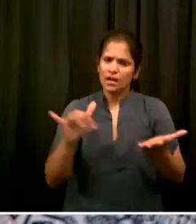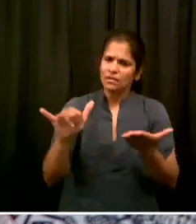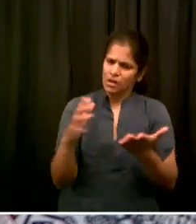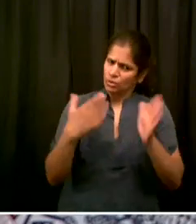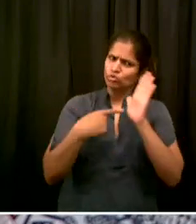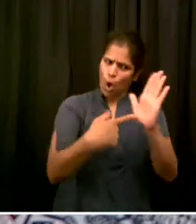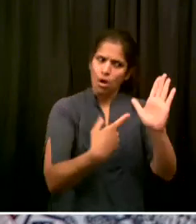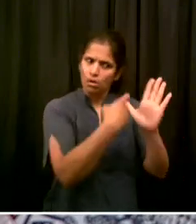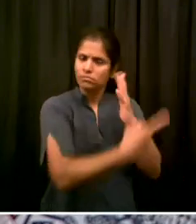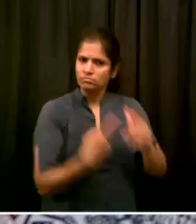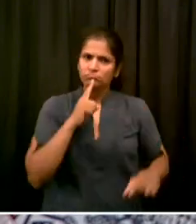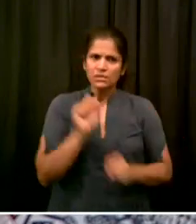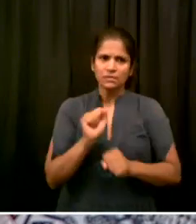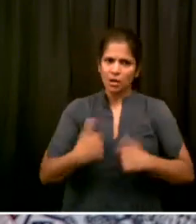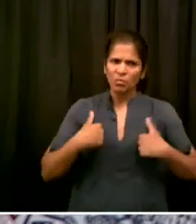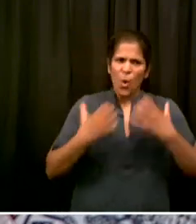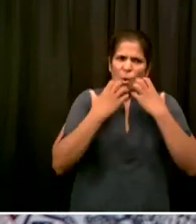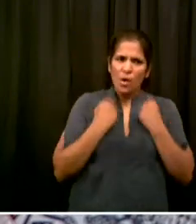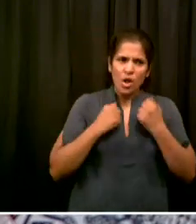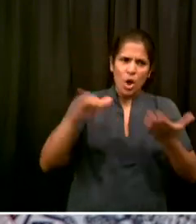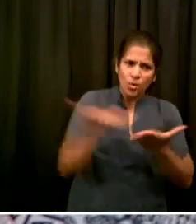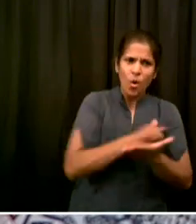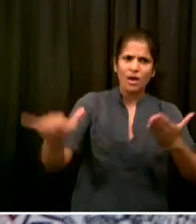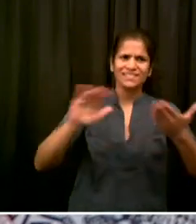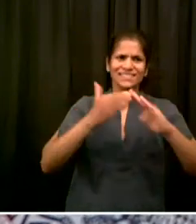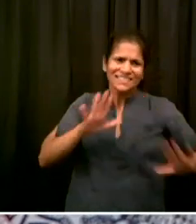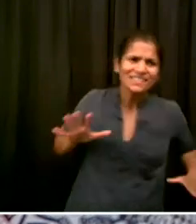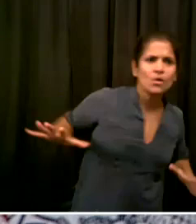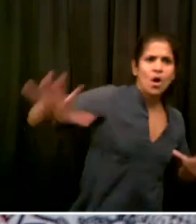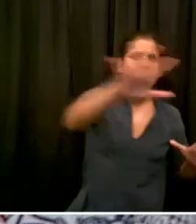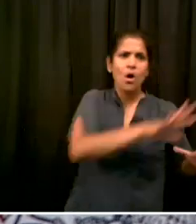the safest and healthiest schools for our kids starting next month.